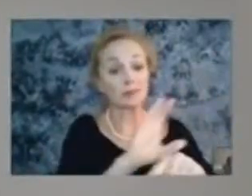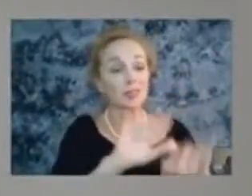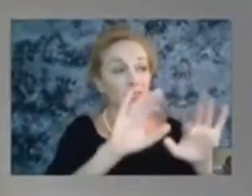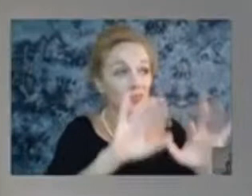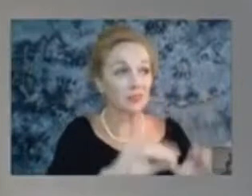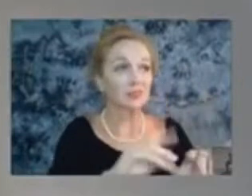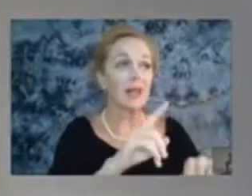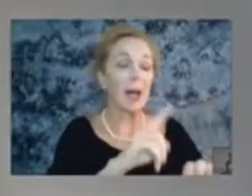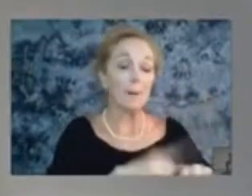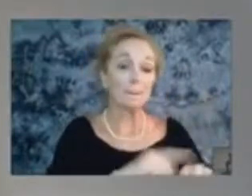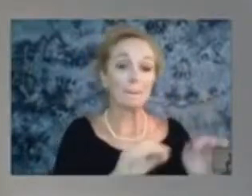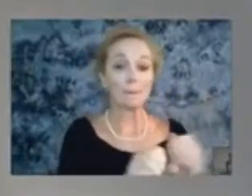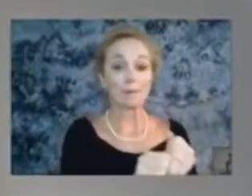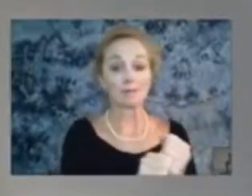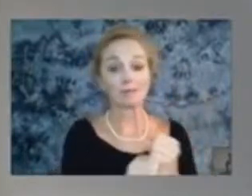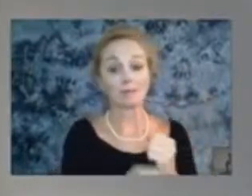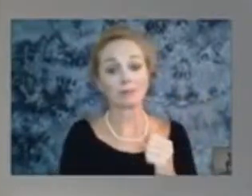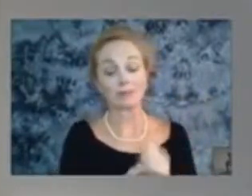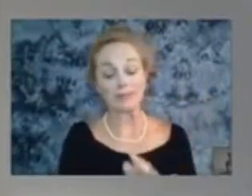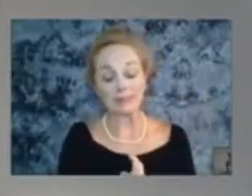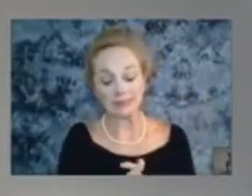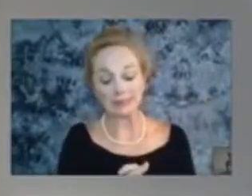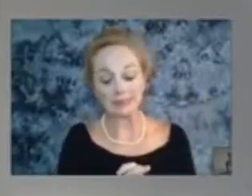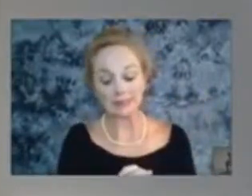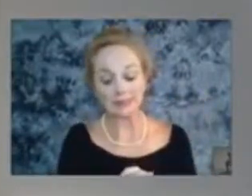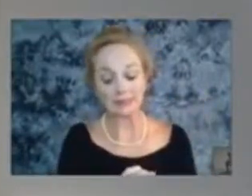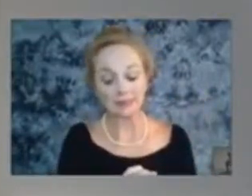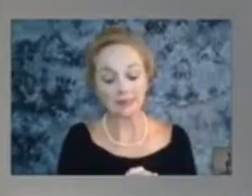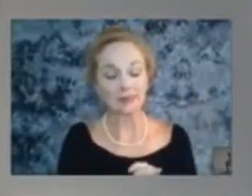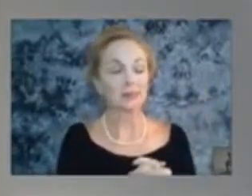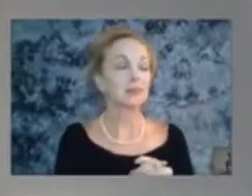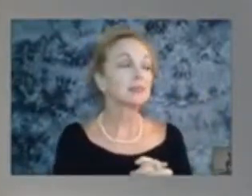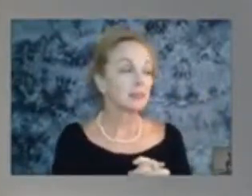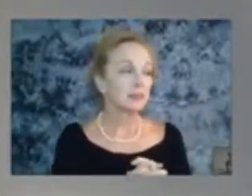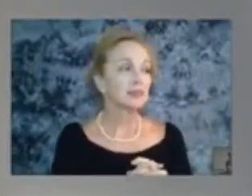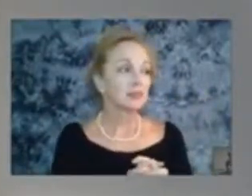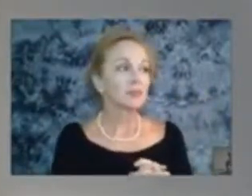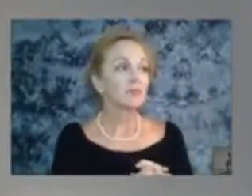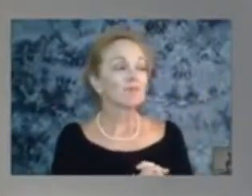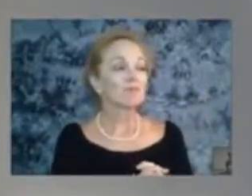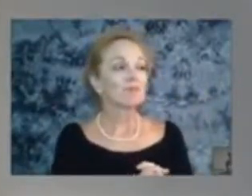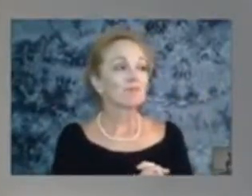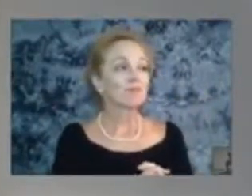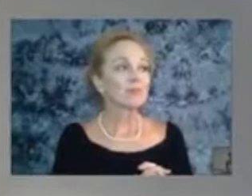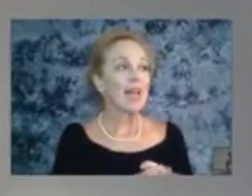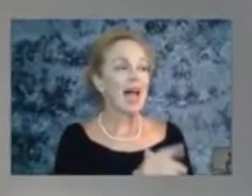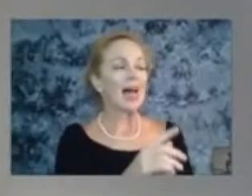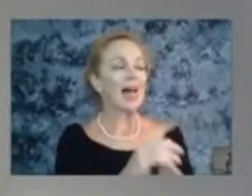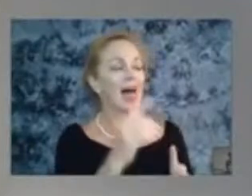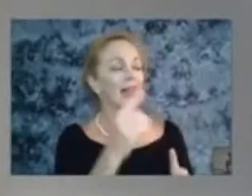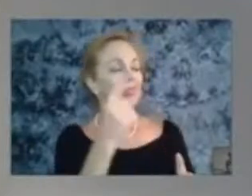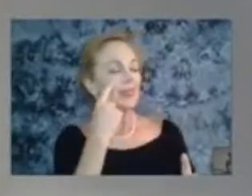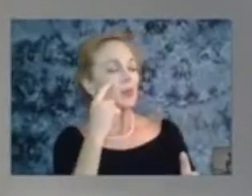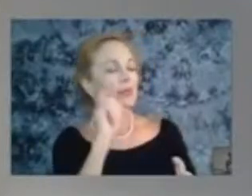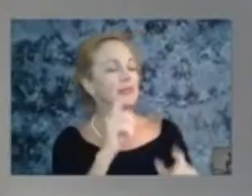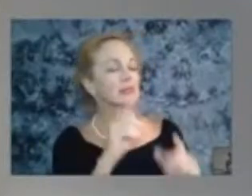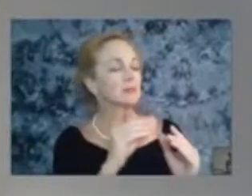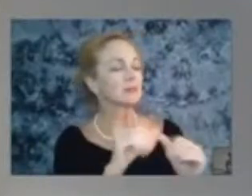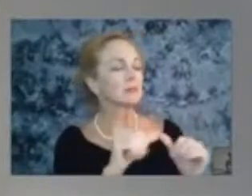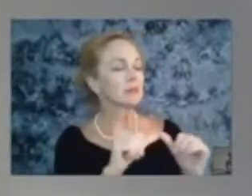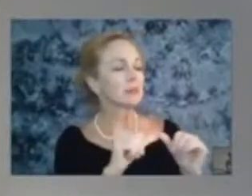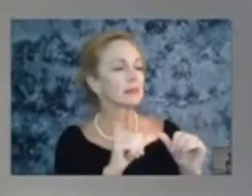say, being a user on the interface myself and hearing a lot of people talk about it, is that I think we need some consistency with how